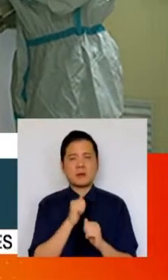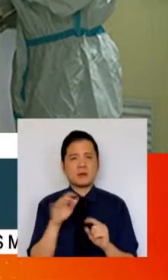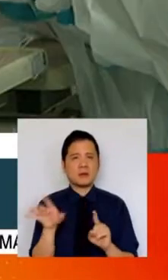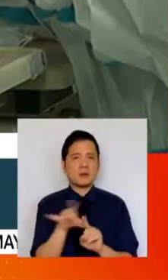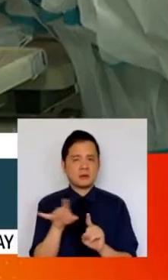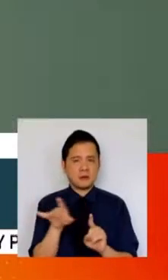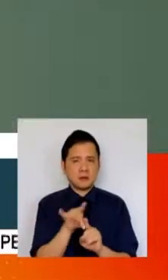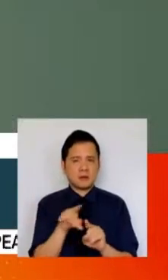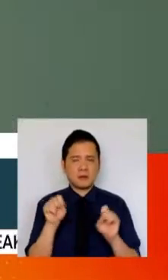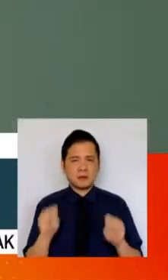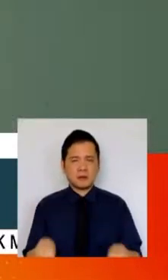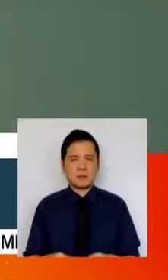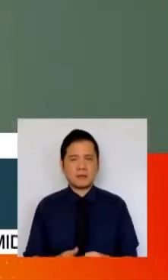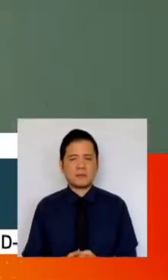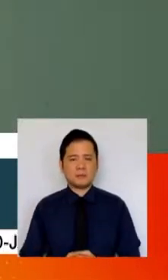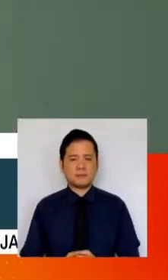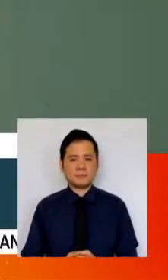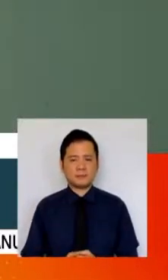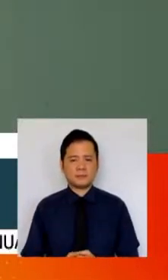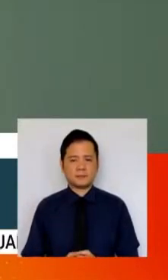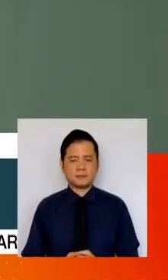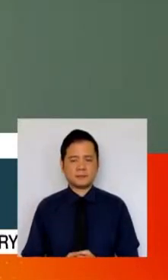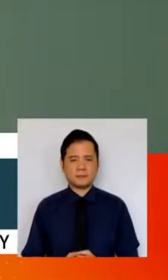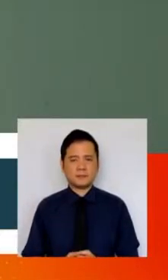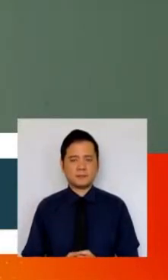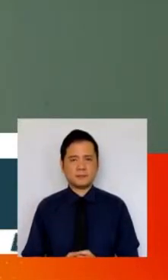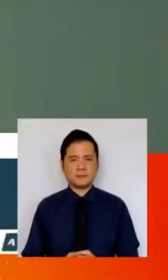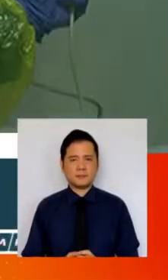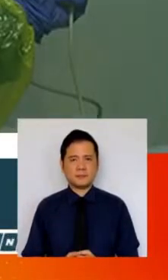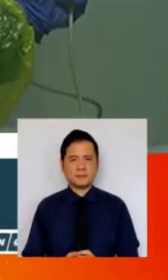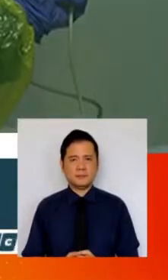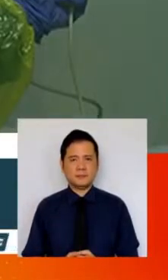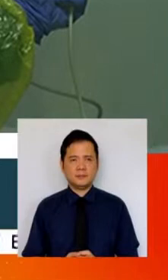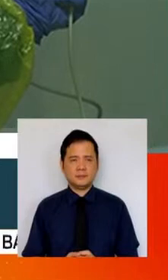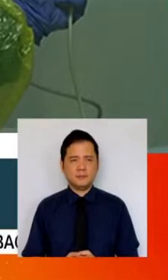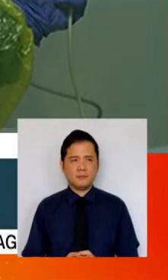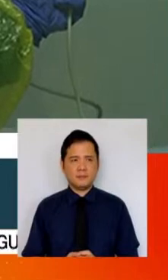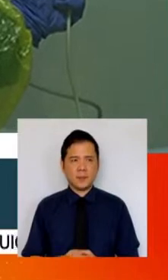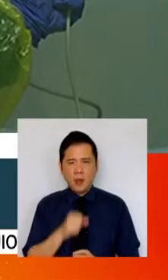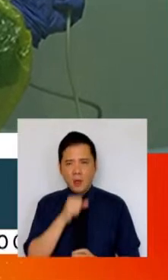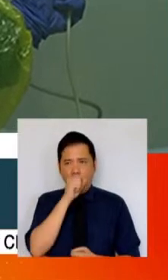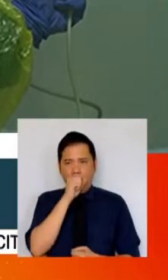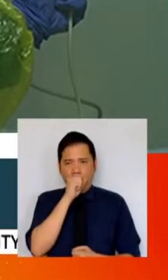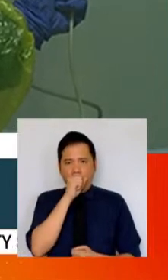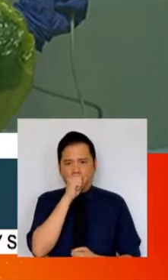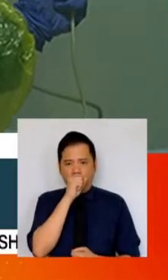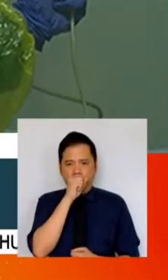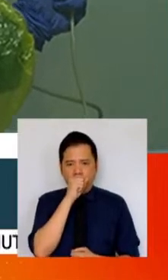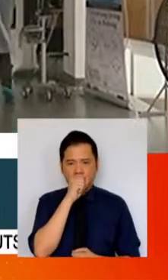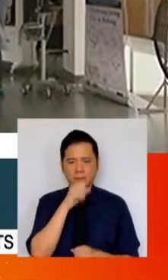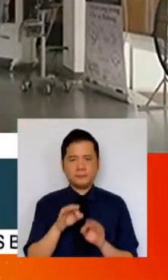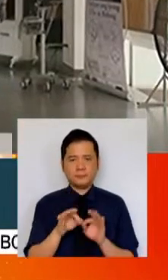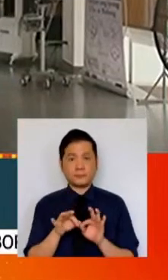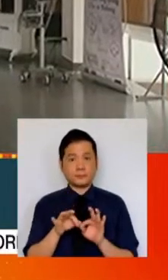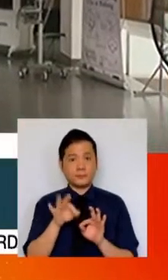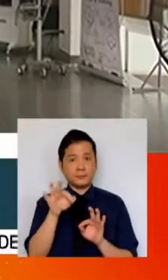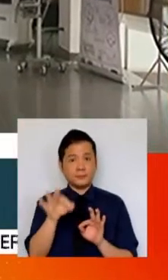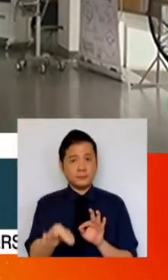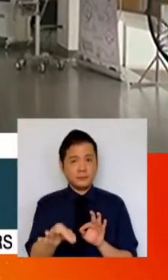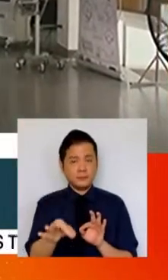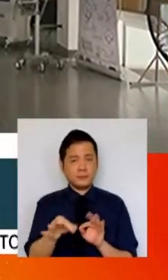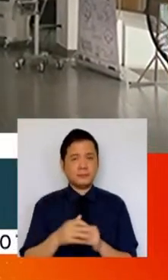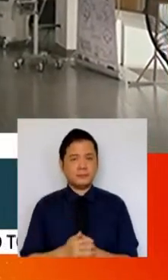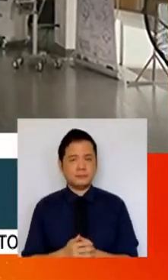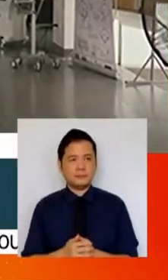bibilis yung transmission ng Omicron. So mapapaaga ngayon yung peak natin. Yung delay naman ng peak ay if there will